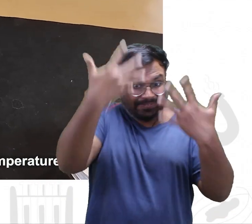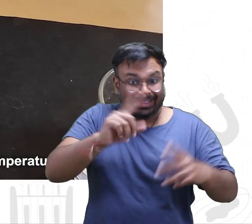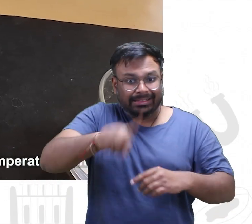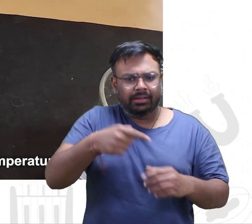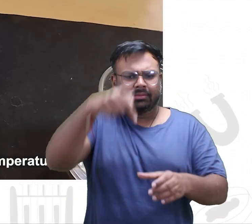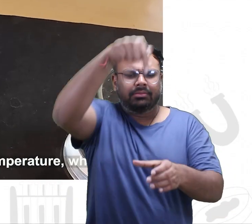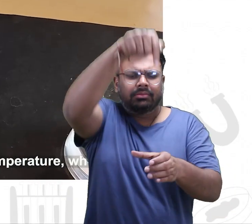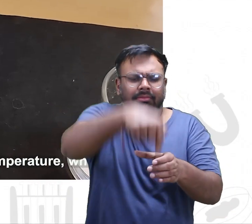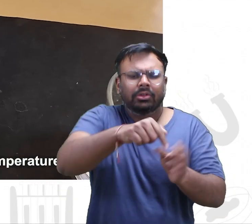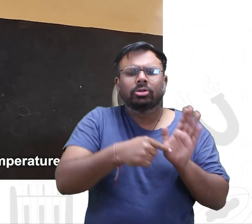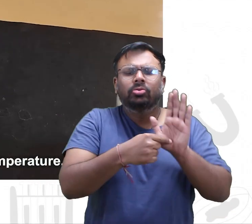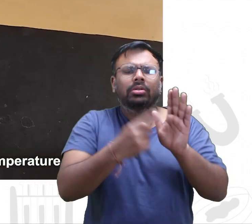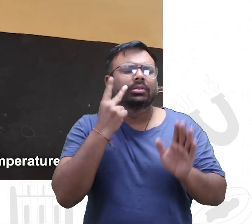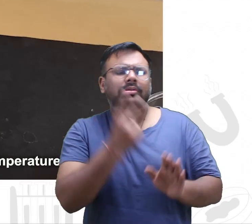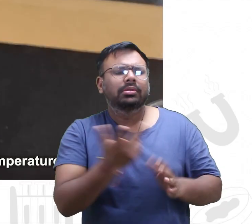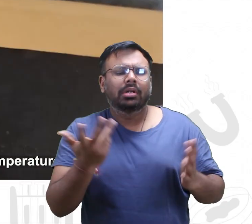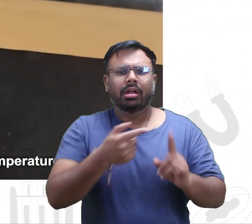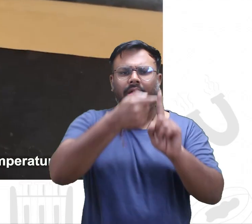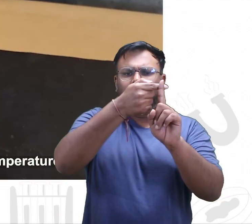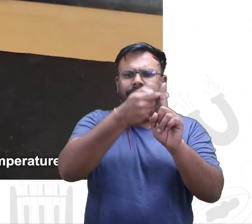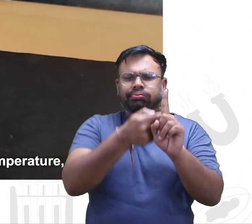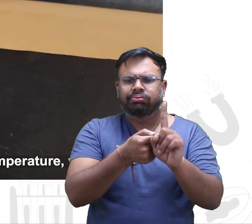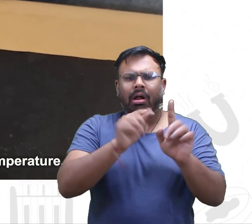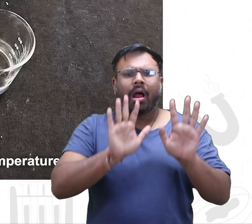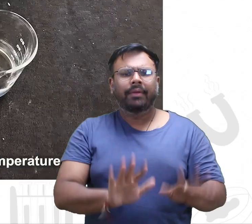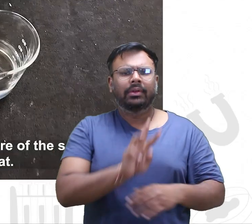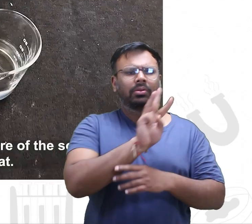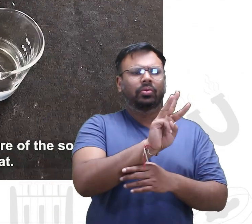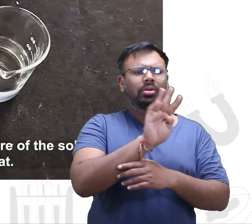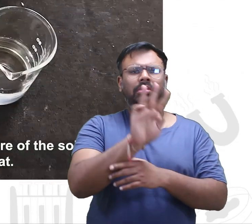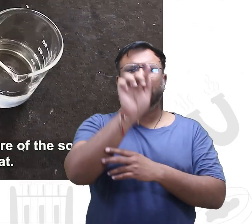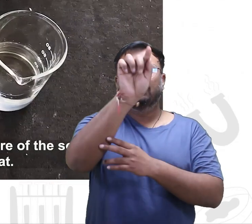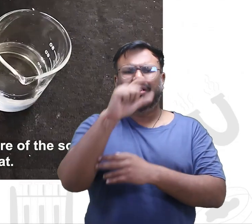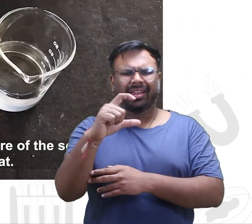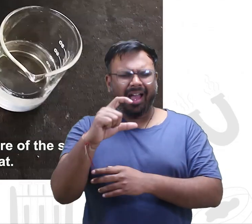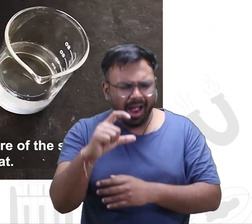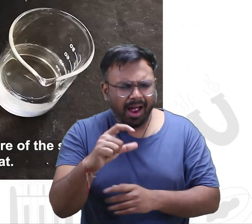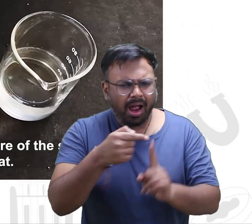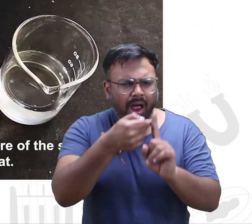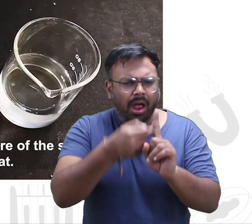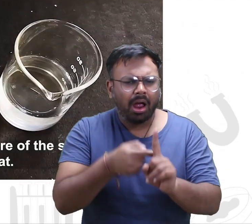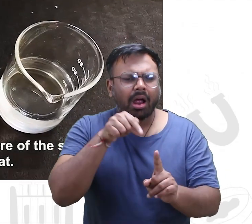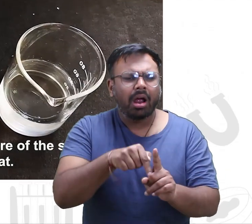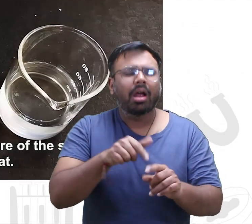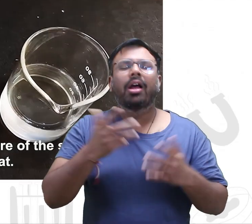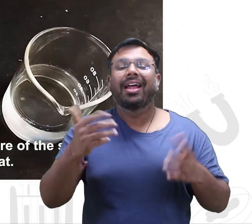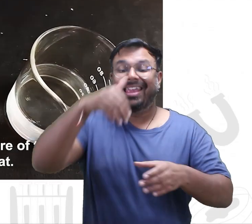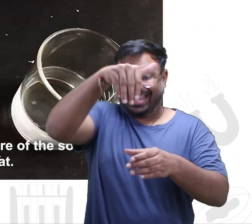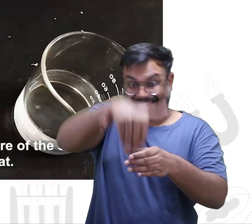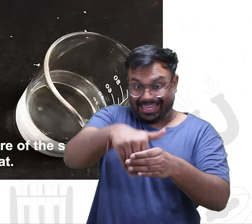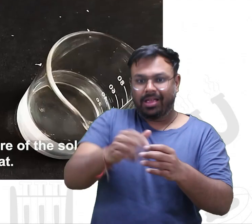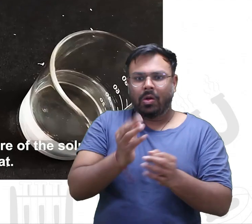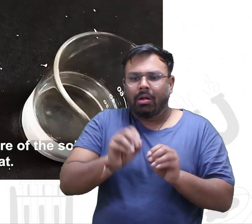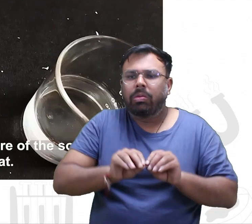is at room temperature, which is 27 degrees Celsius. After adding the salt ammonium chloride, the